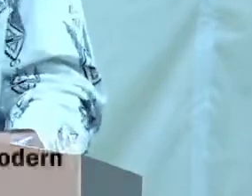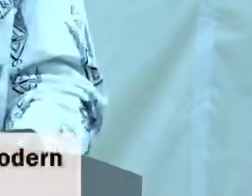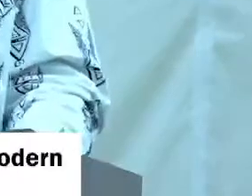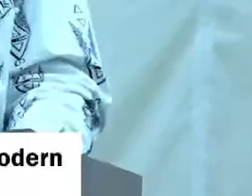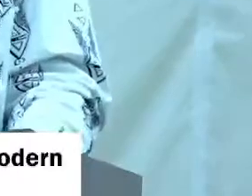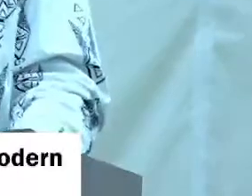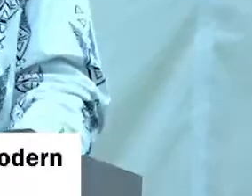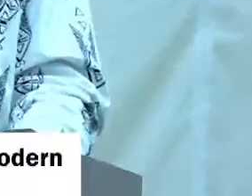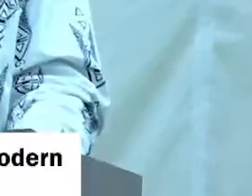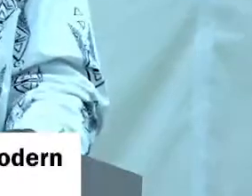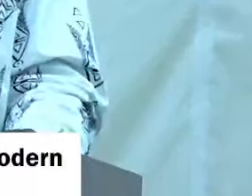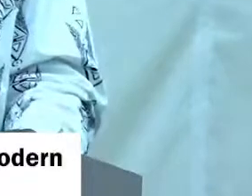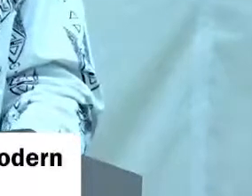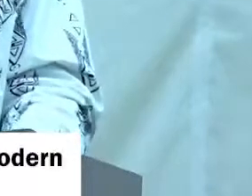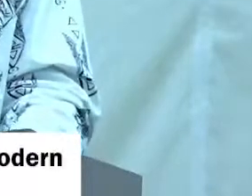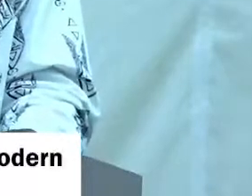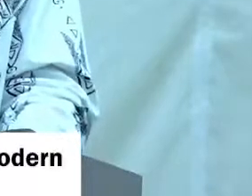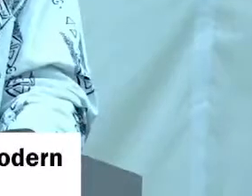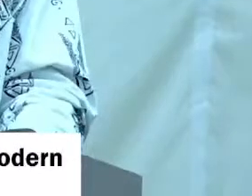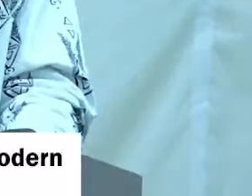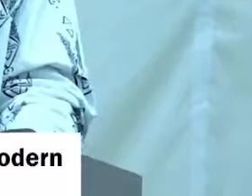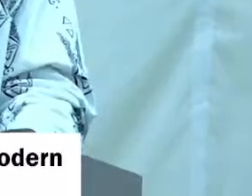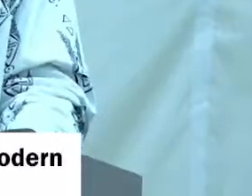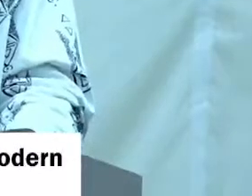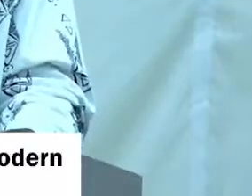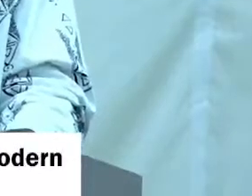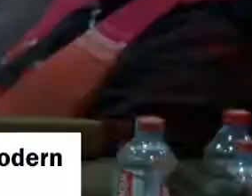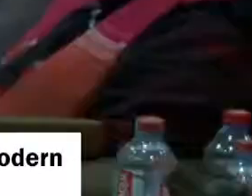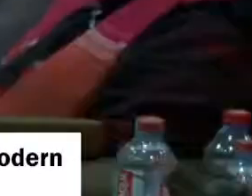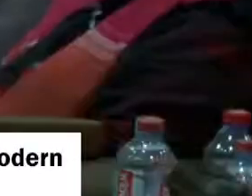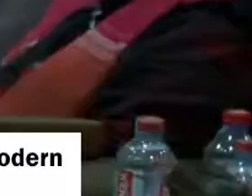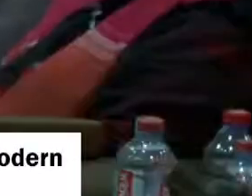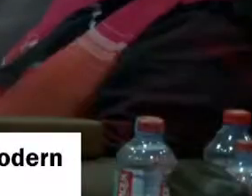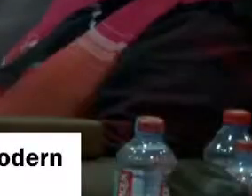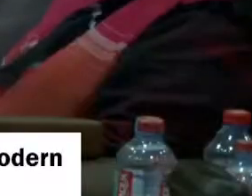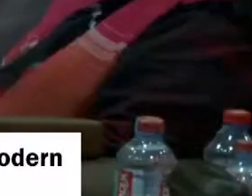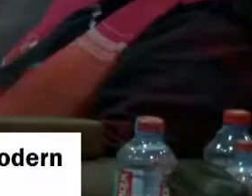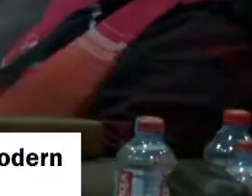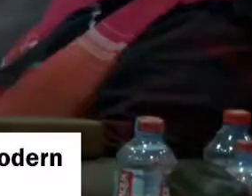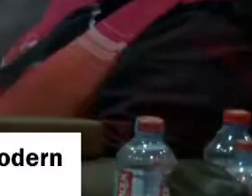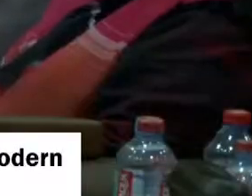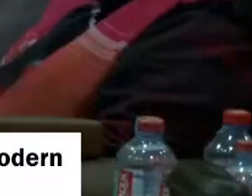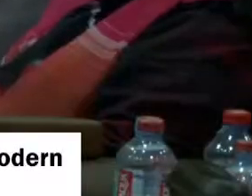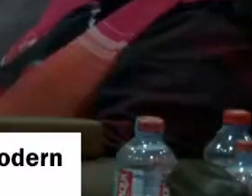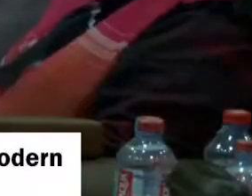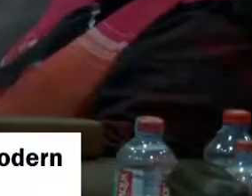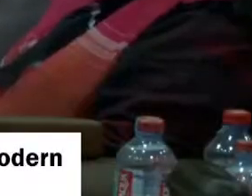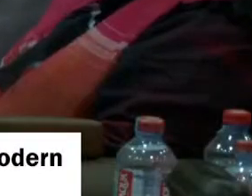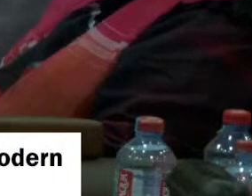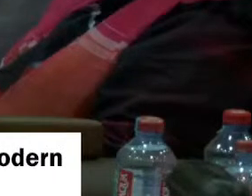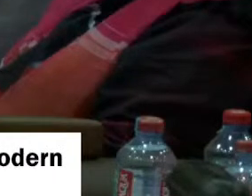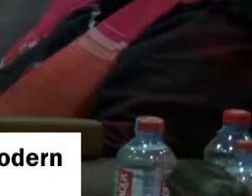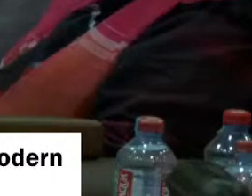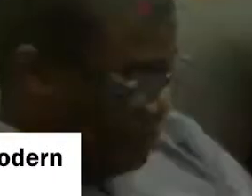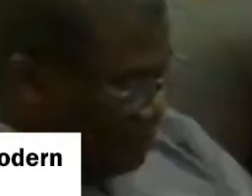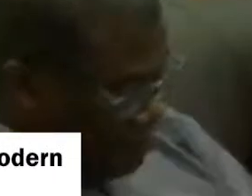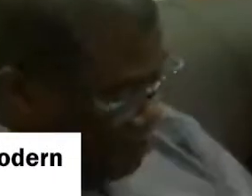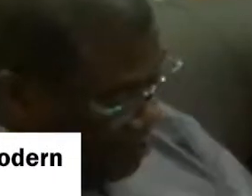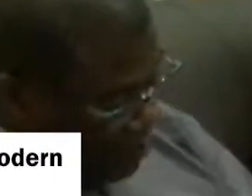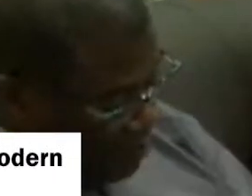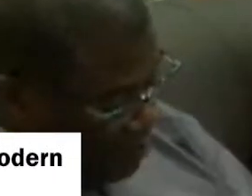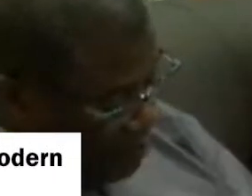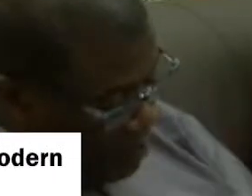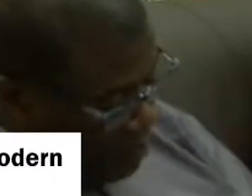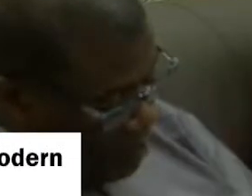periods, we all know, where there was no space at all and had to keep fighting so hard that we lost